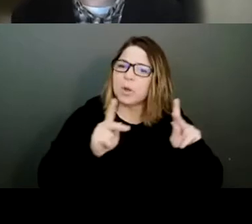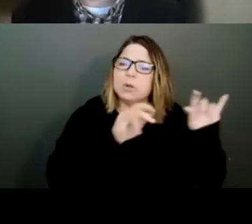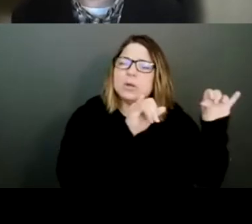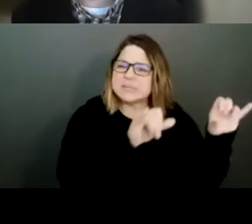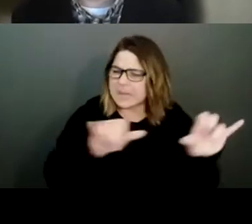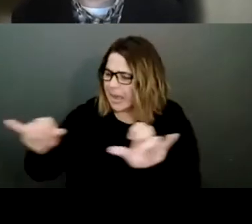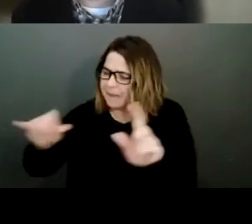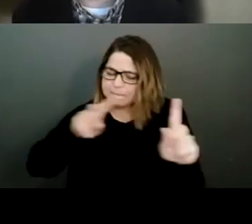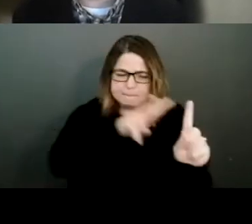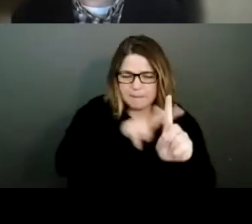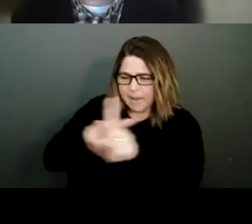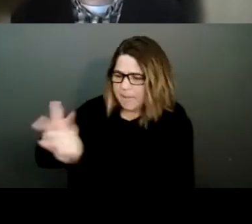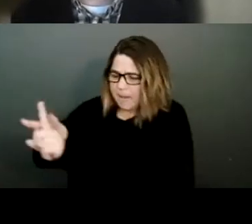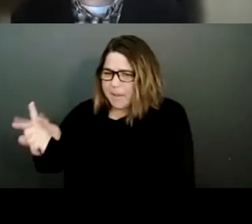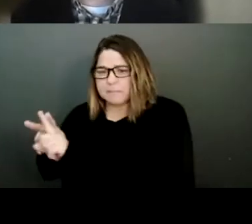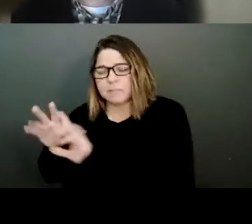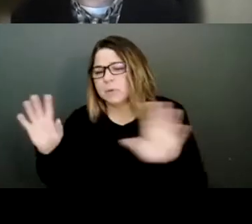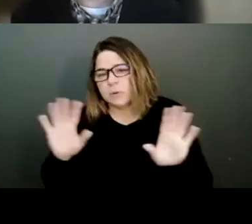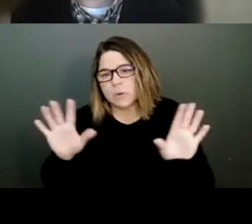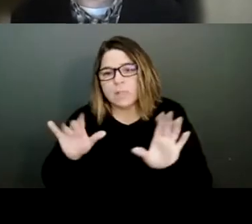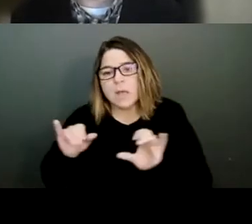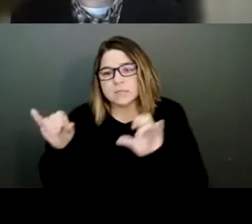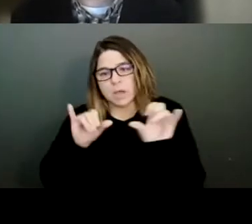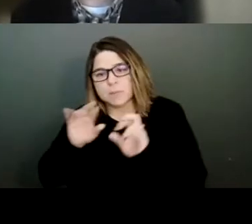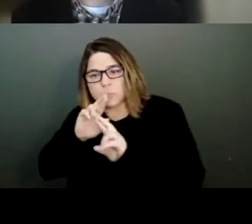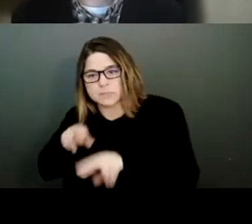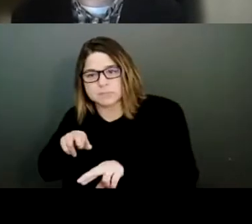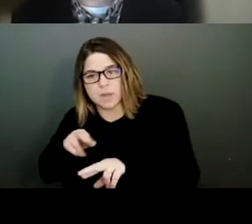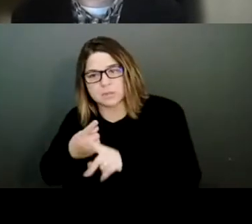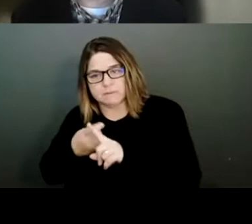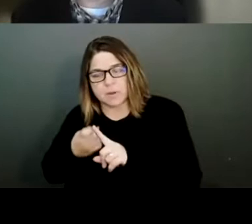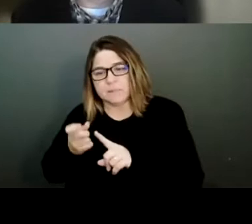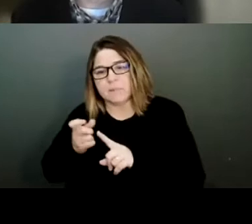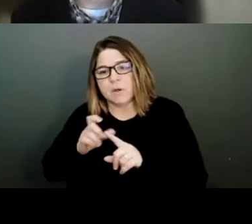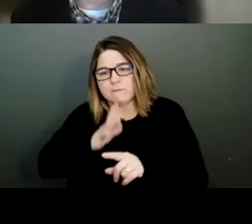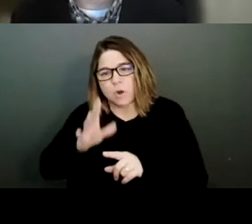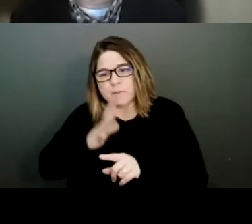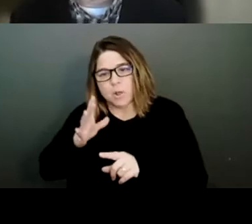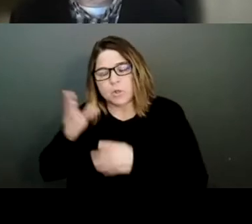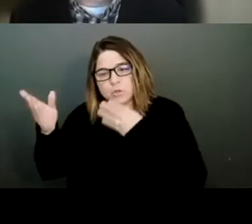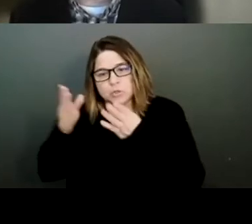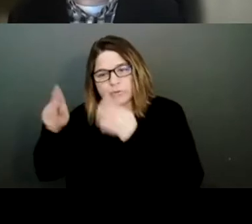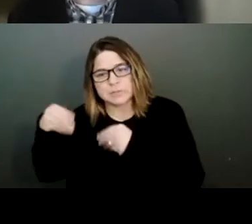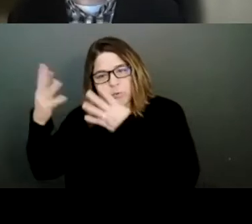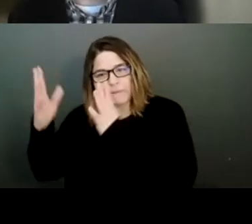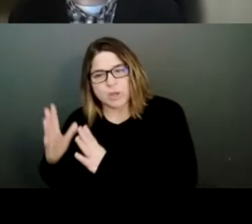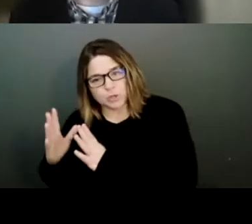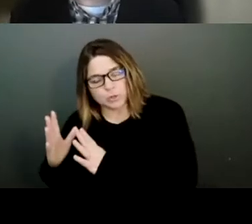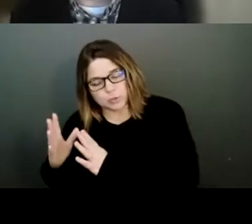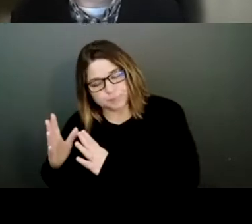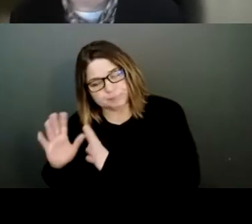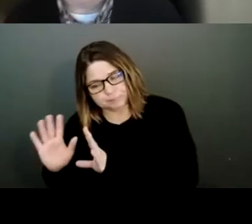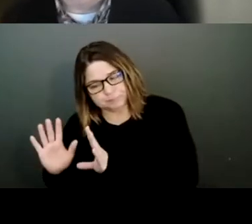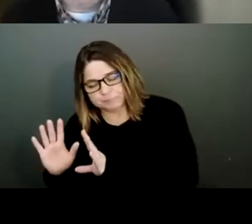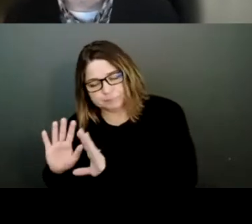a very common response we receive from a formal service provider, or many of you know